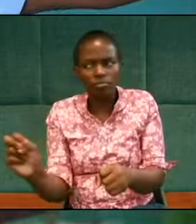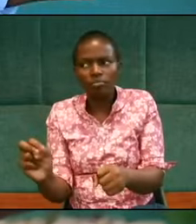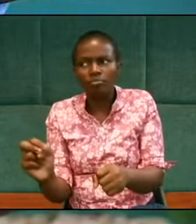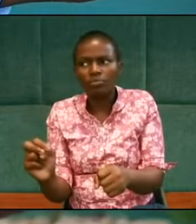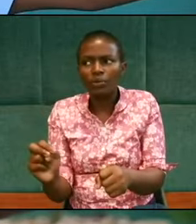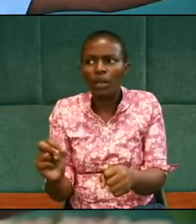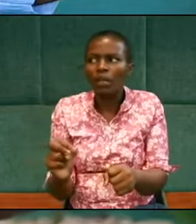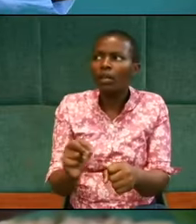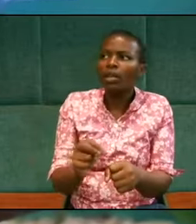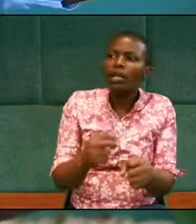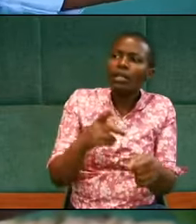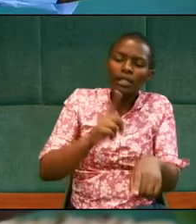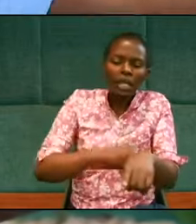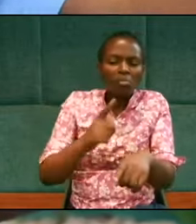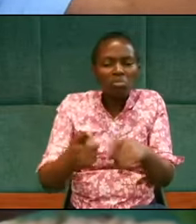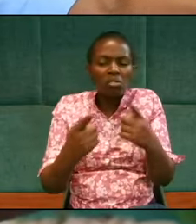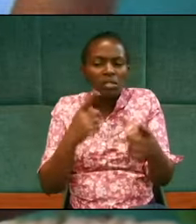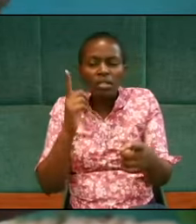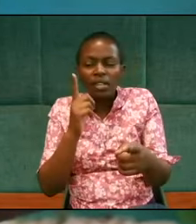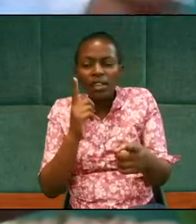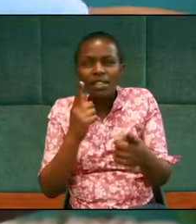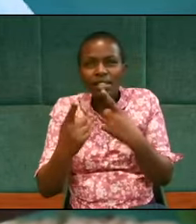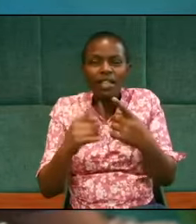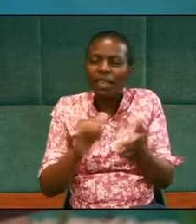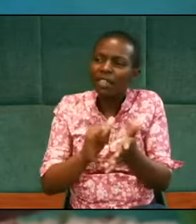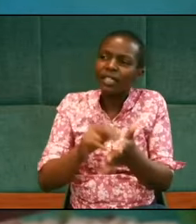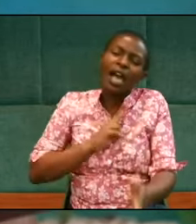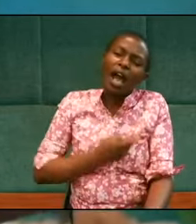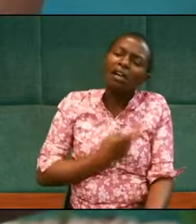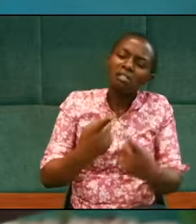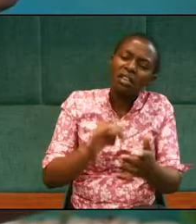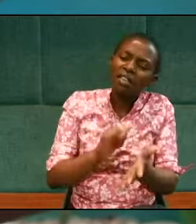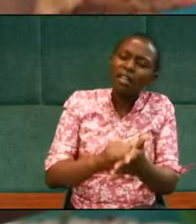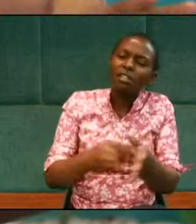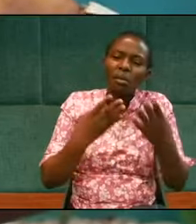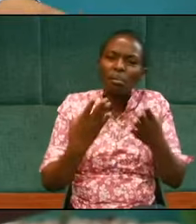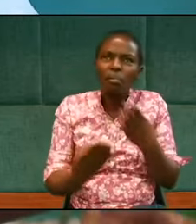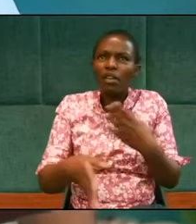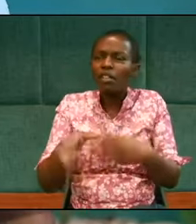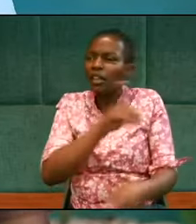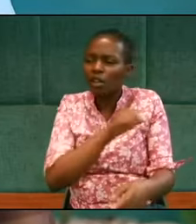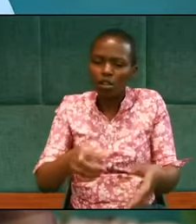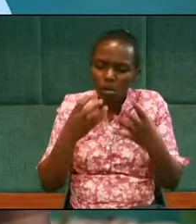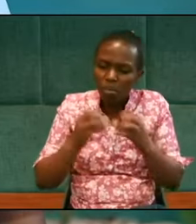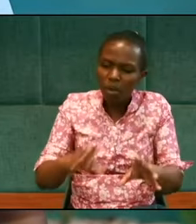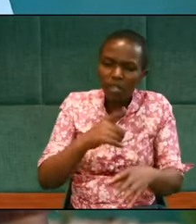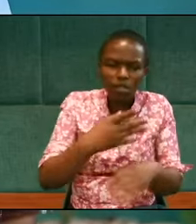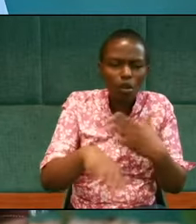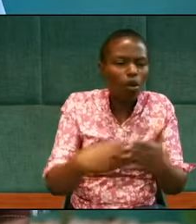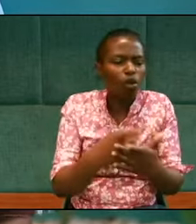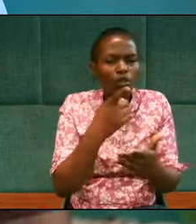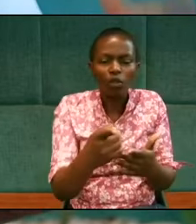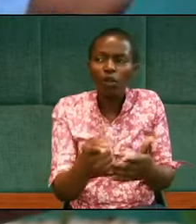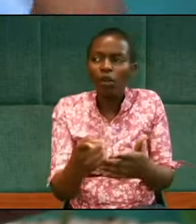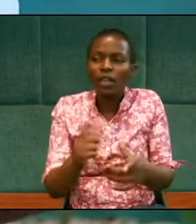Lord bless you and keep you. May the Lord lift up his... When we are done with the benediction for the next 40 years, it is your trouble,